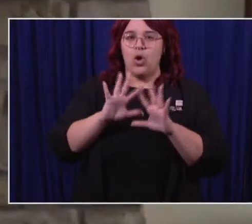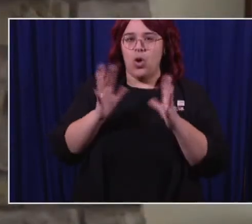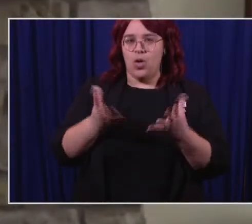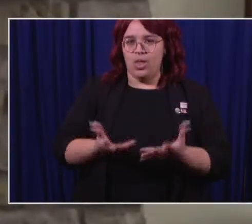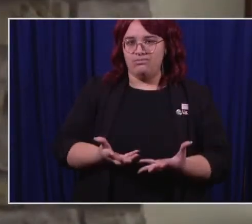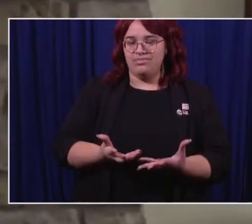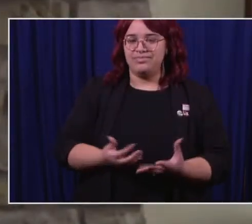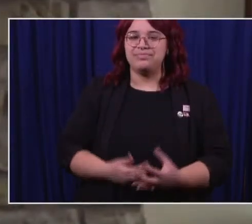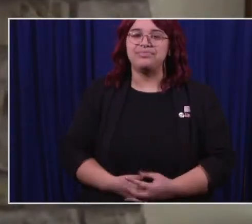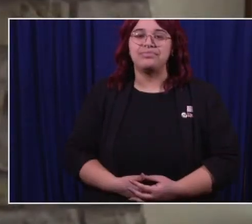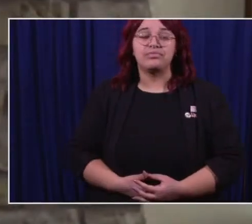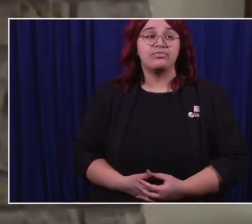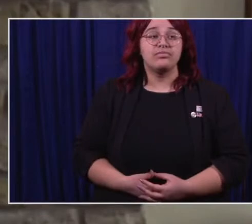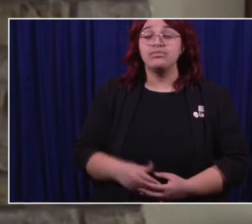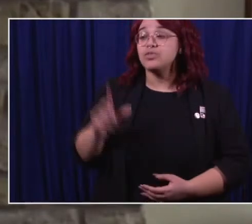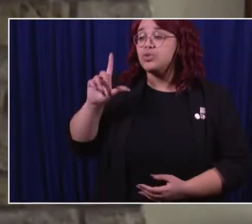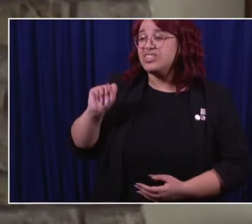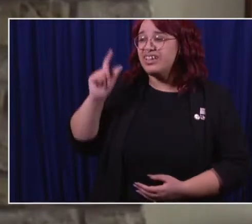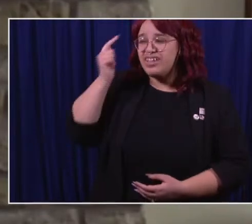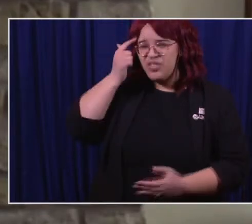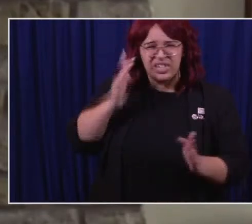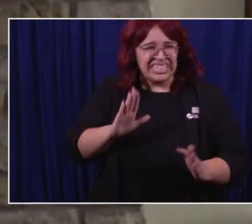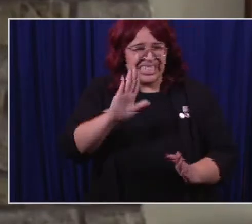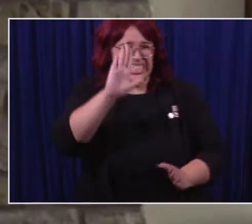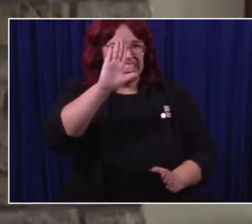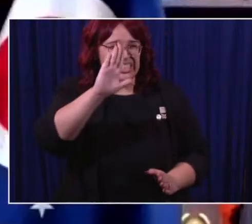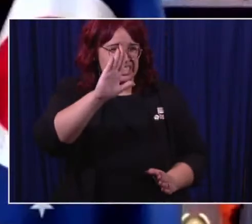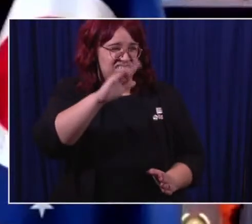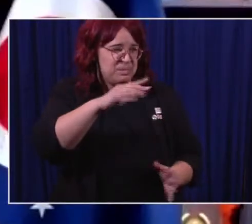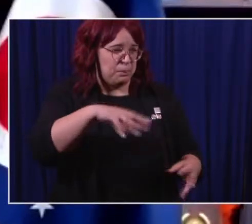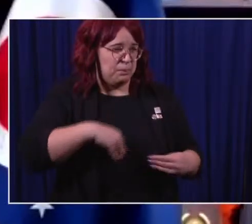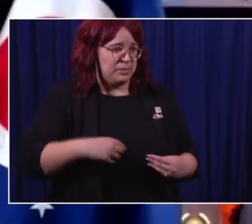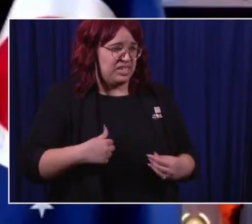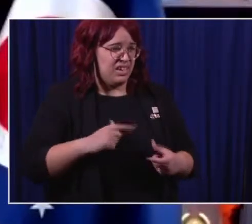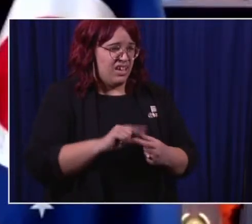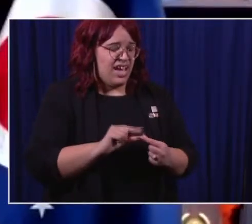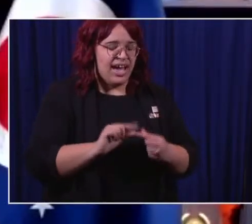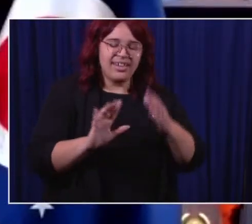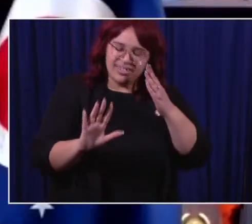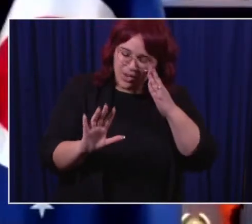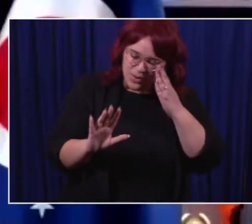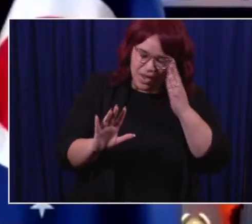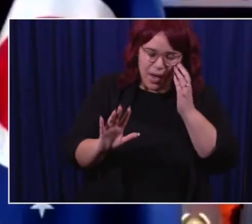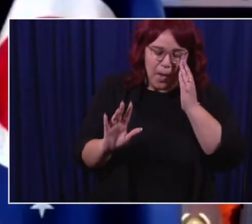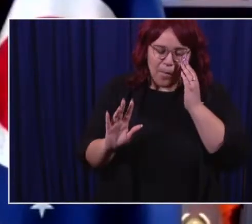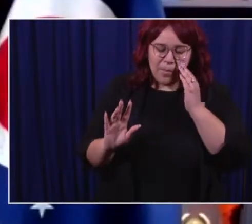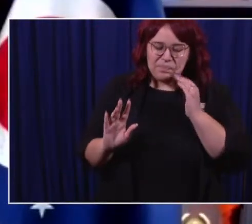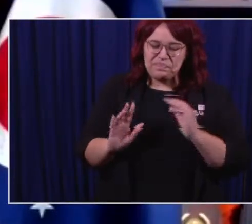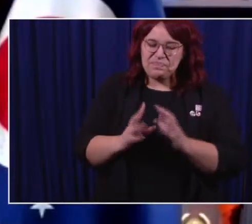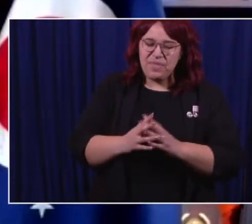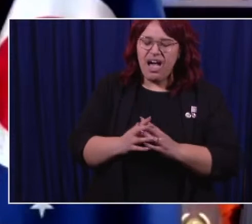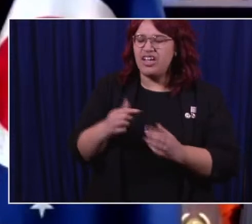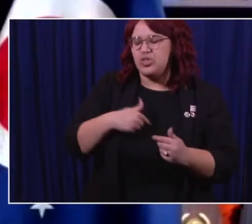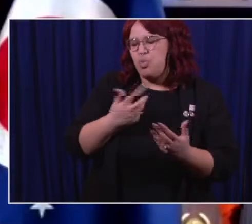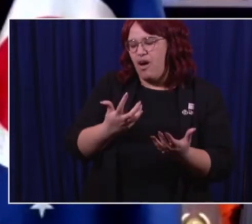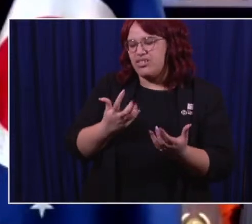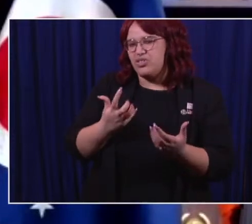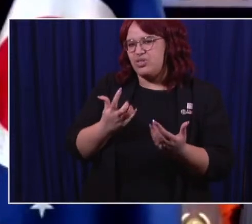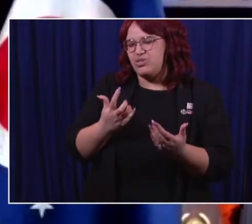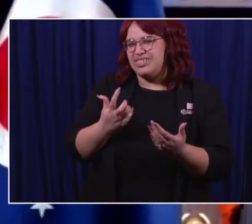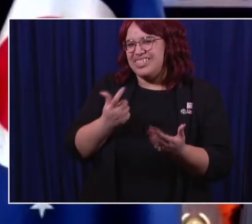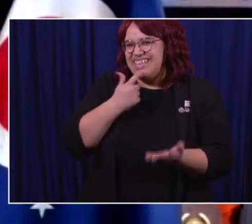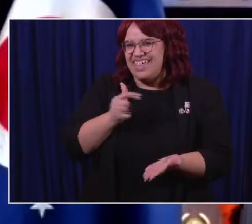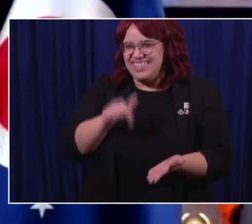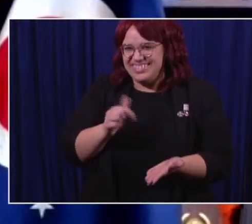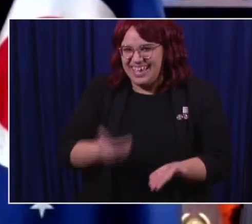thank you. Governor, can I add something to that? This has been said several times, but I feel the need to reiterate it.